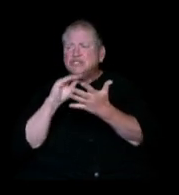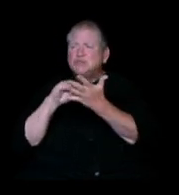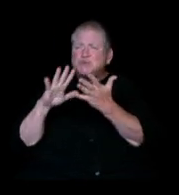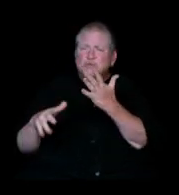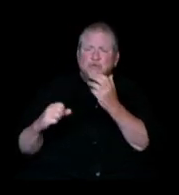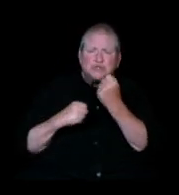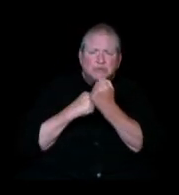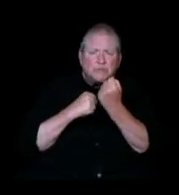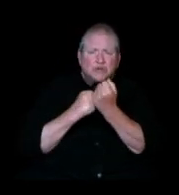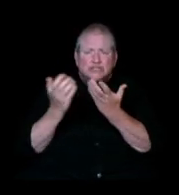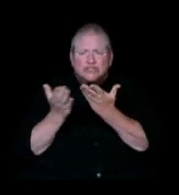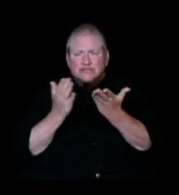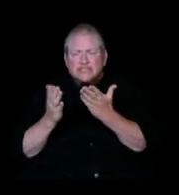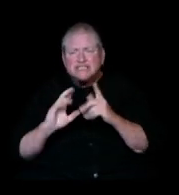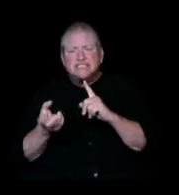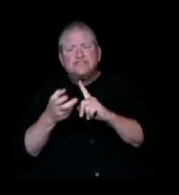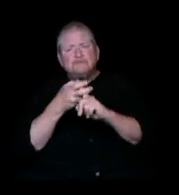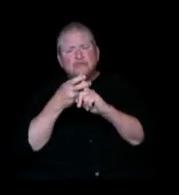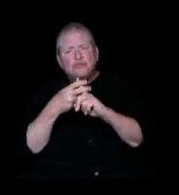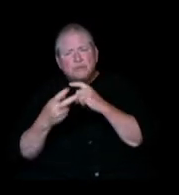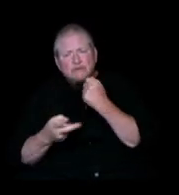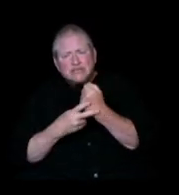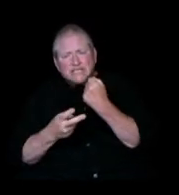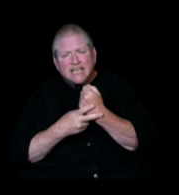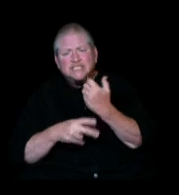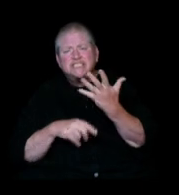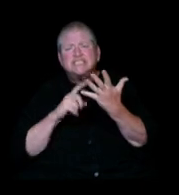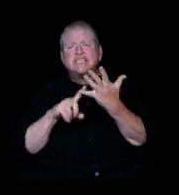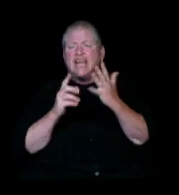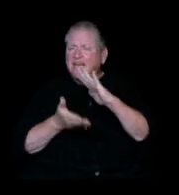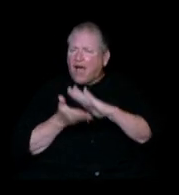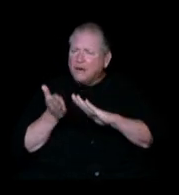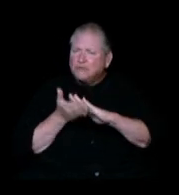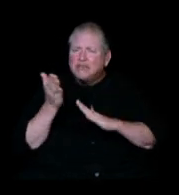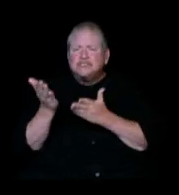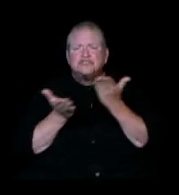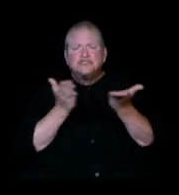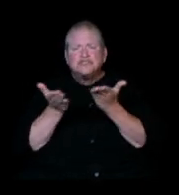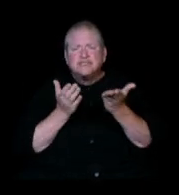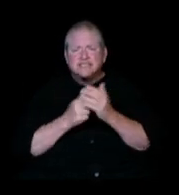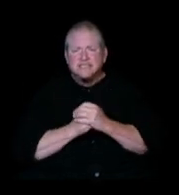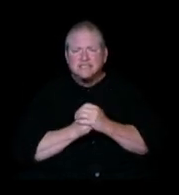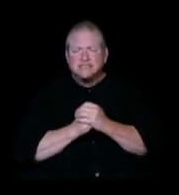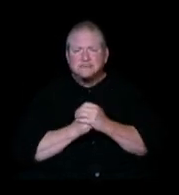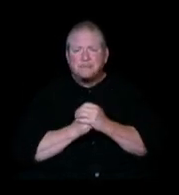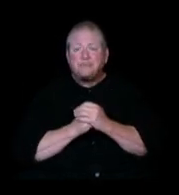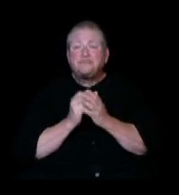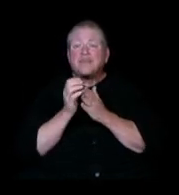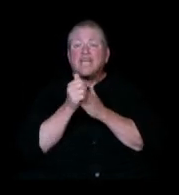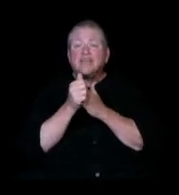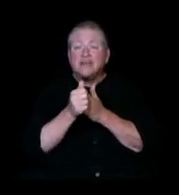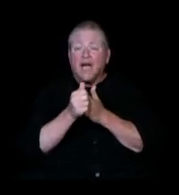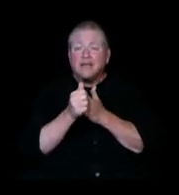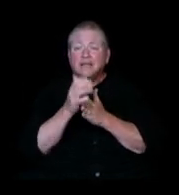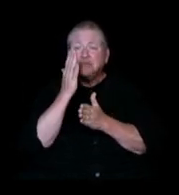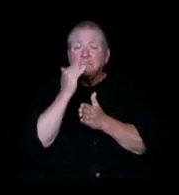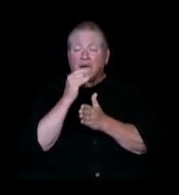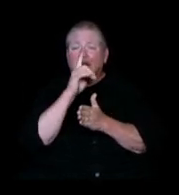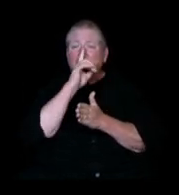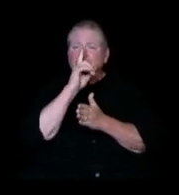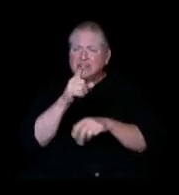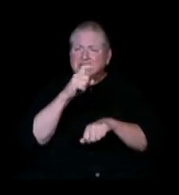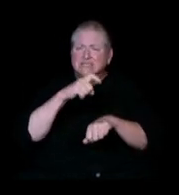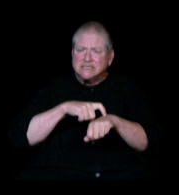services, recruitment and retention, and operational services, guided by real-time